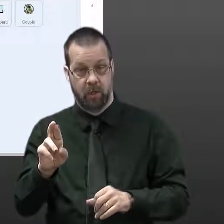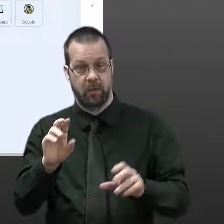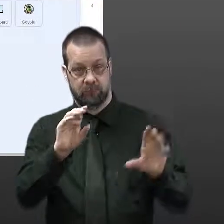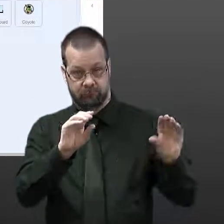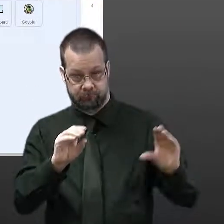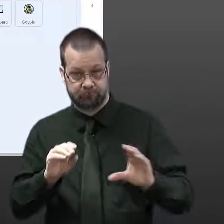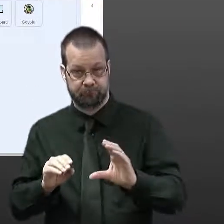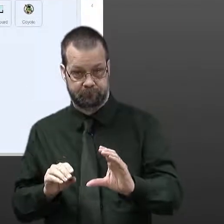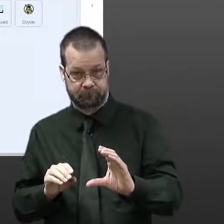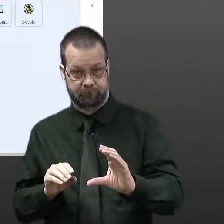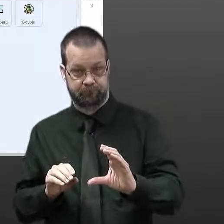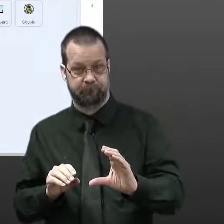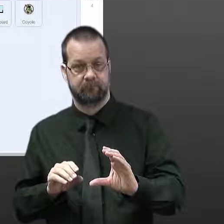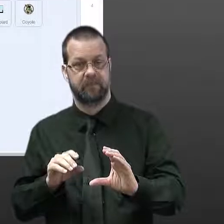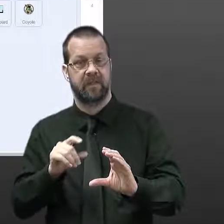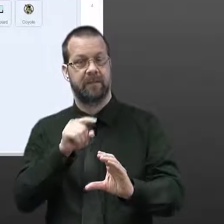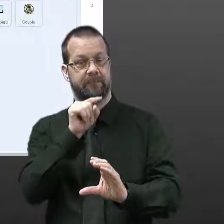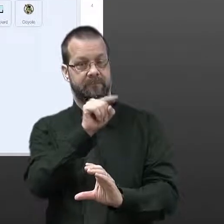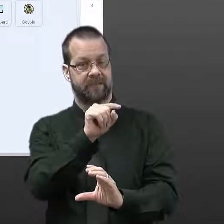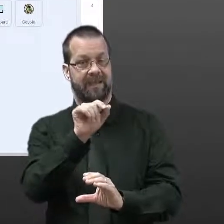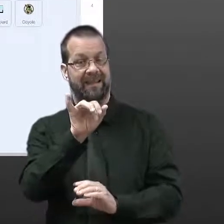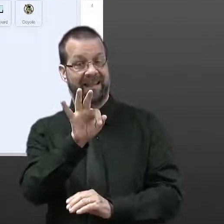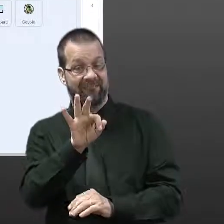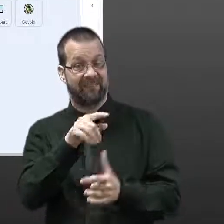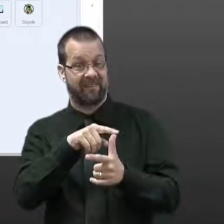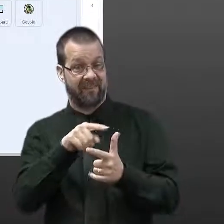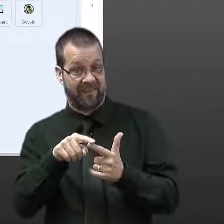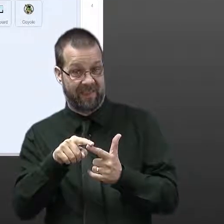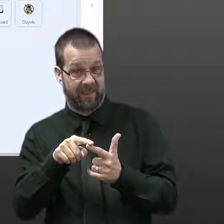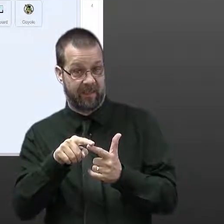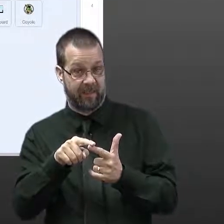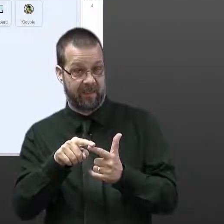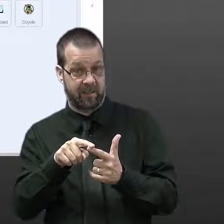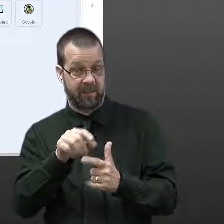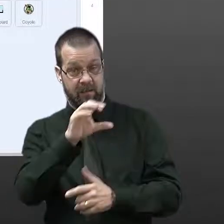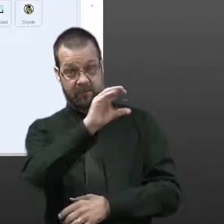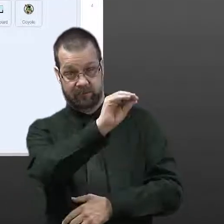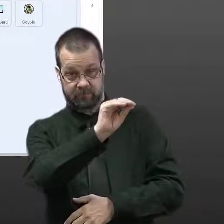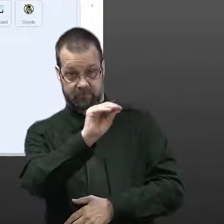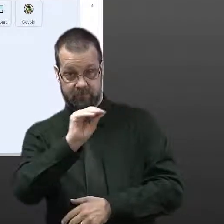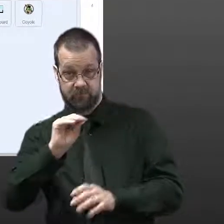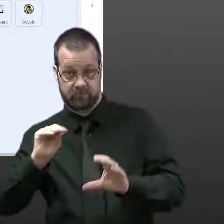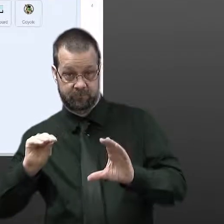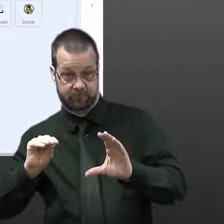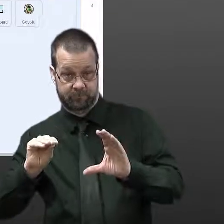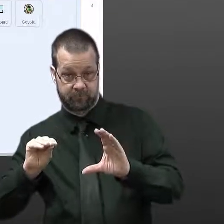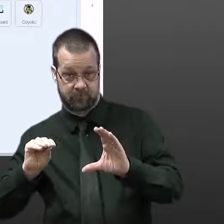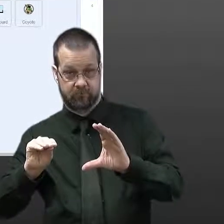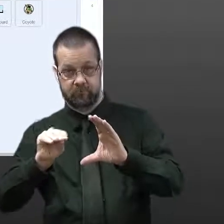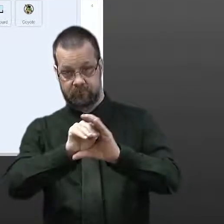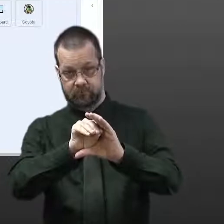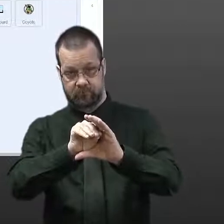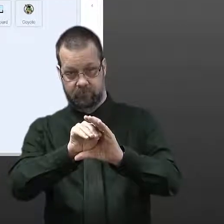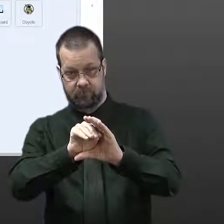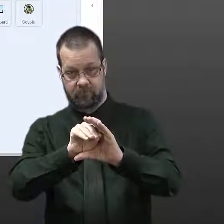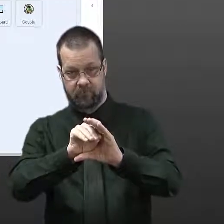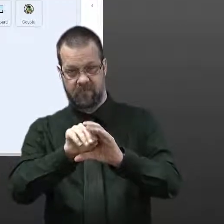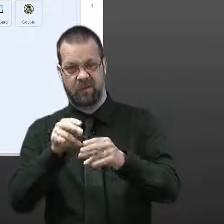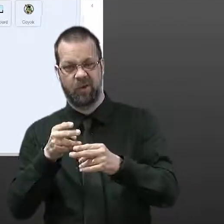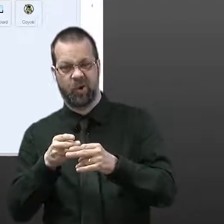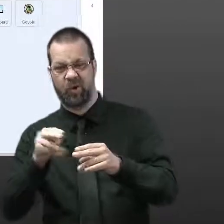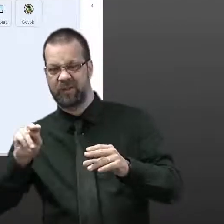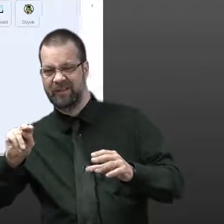the green flag is pressed. The next thing we'll want to do is grab an if-then block, and